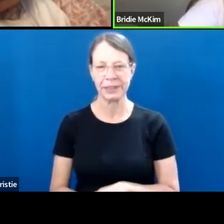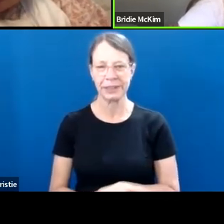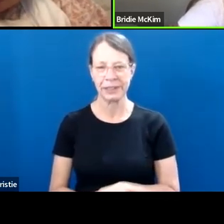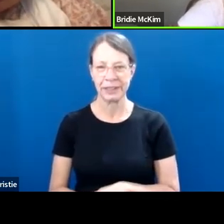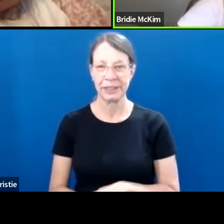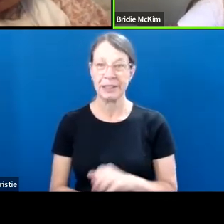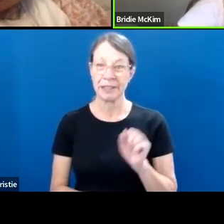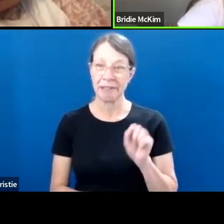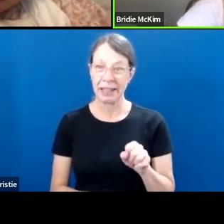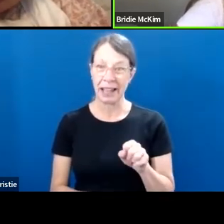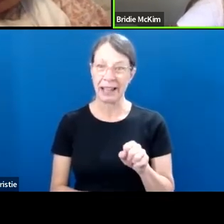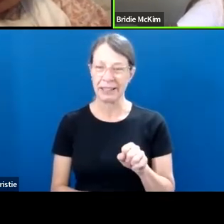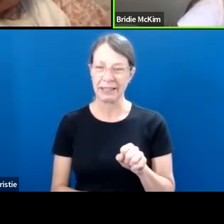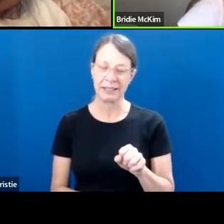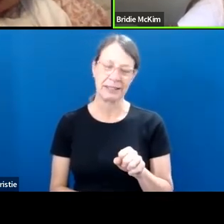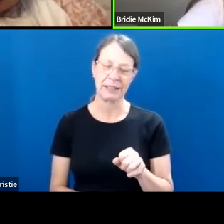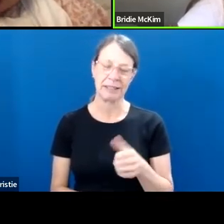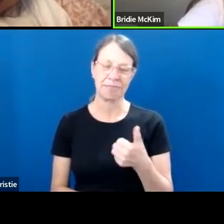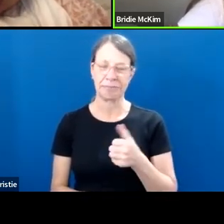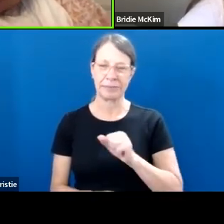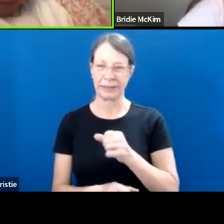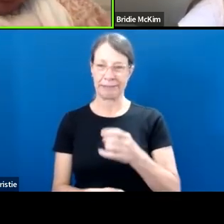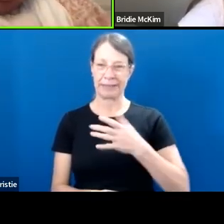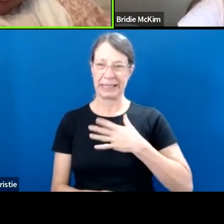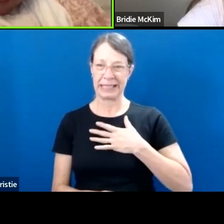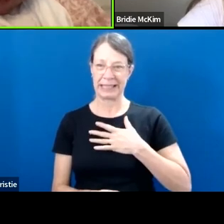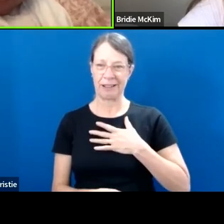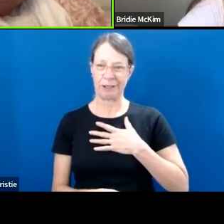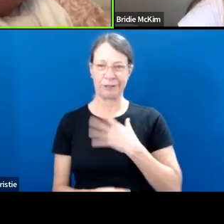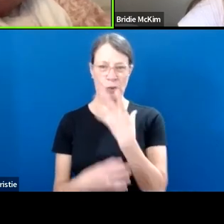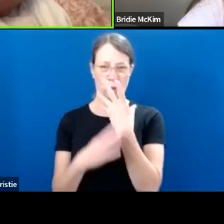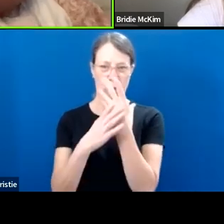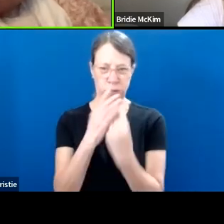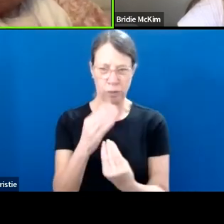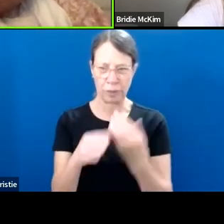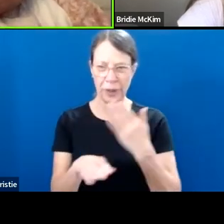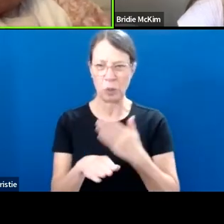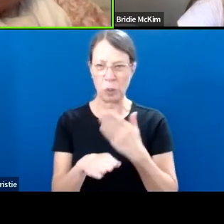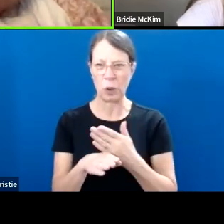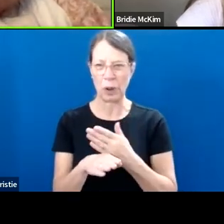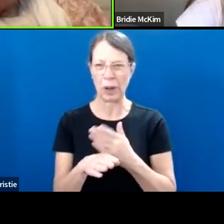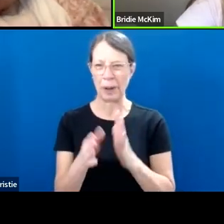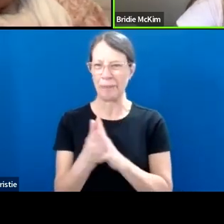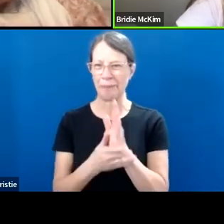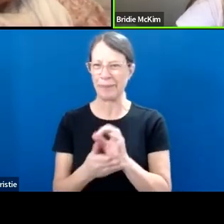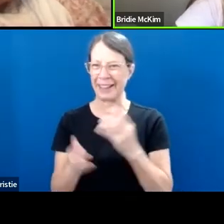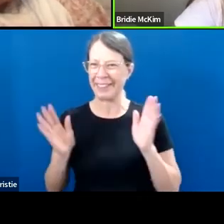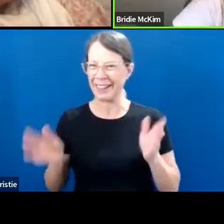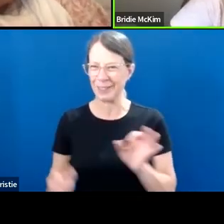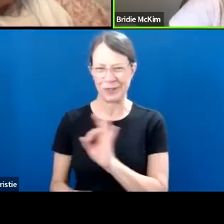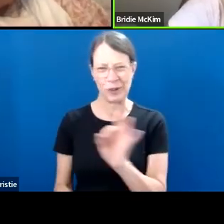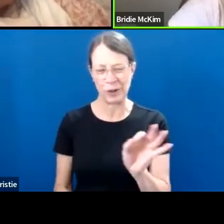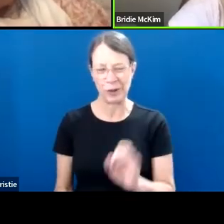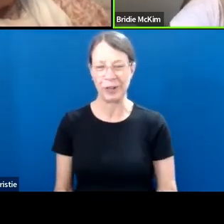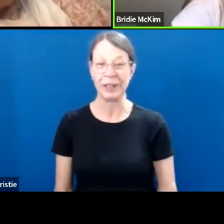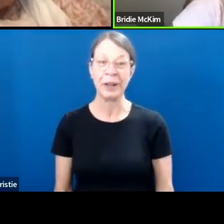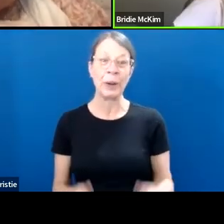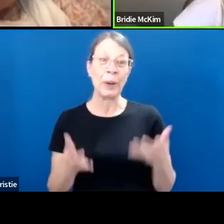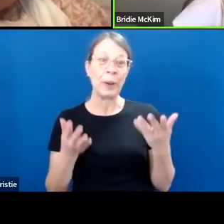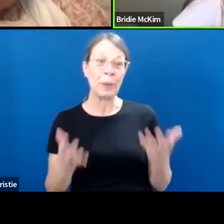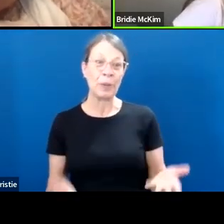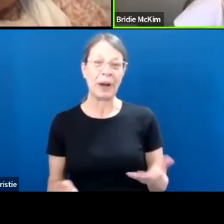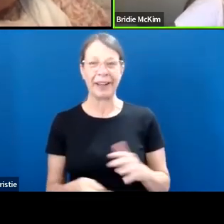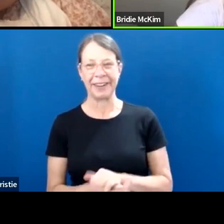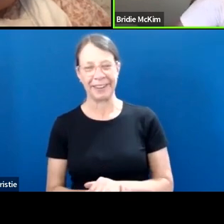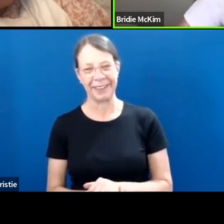our work, we're not defined by our work. Absolutely. Yeah. Cool. Well, Emily Dash, thank you